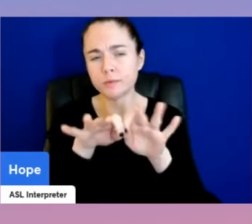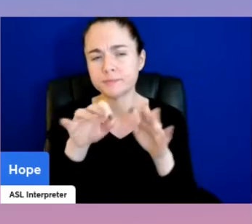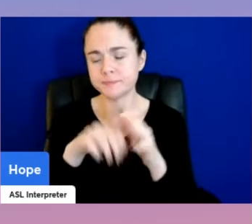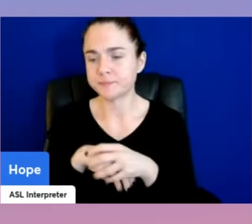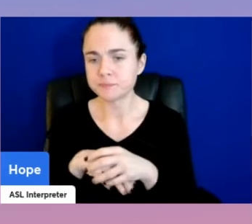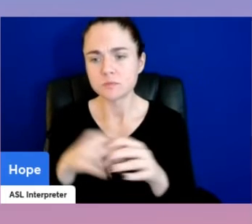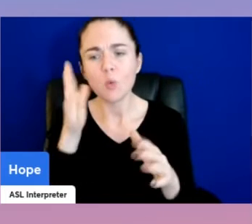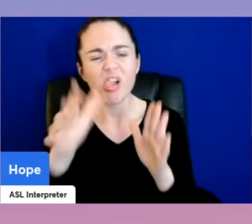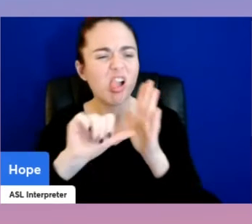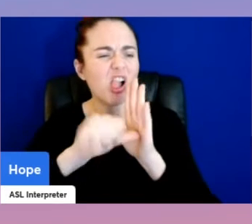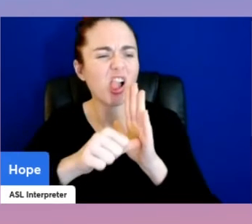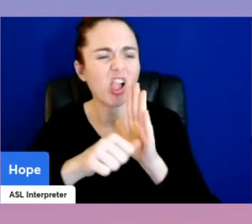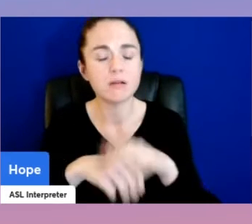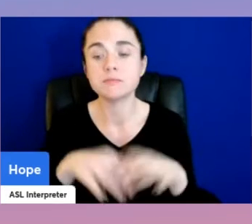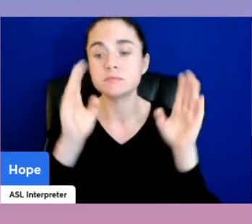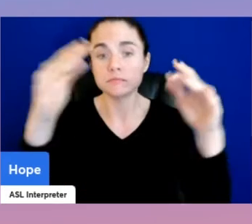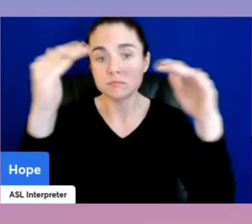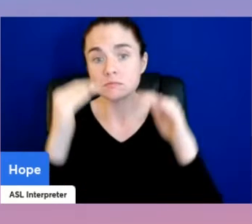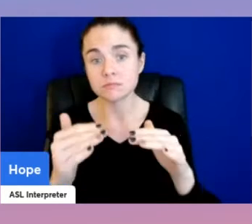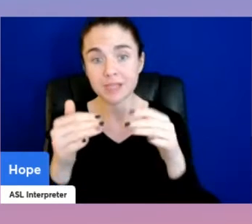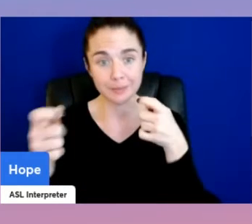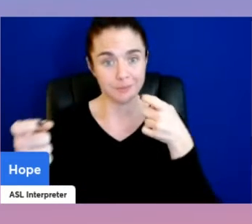Next, we need to set up a managed identity.